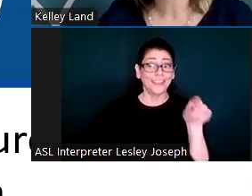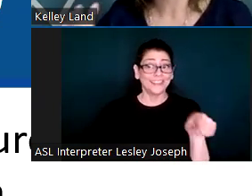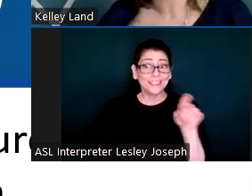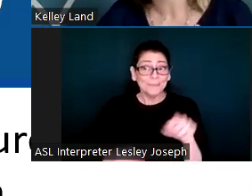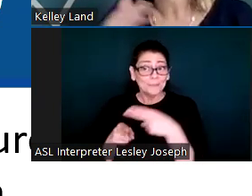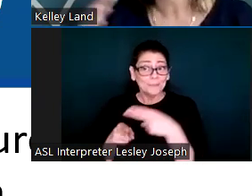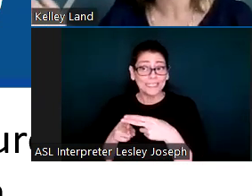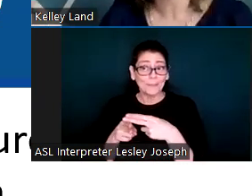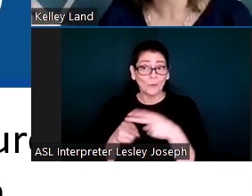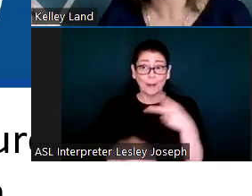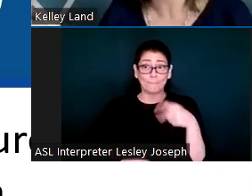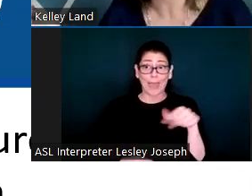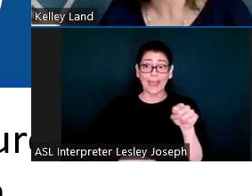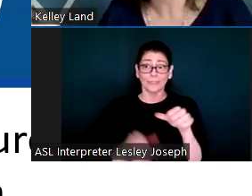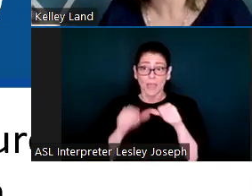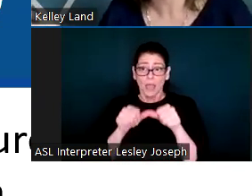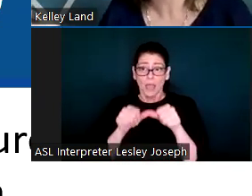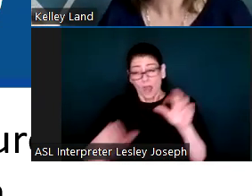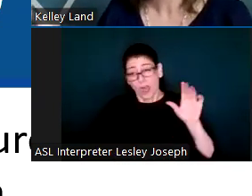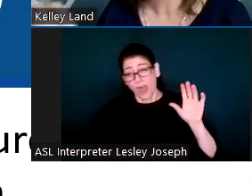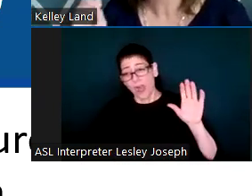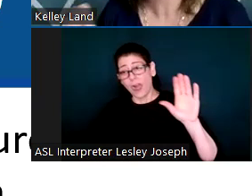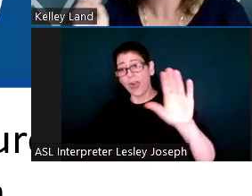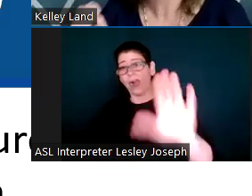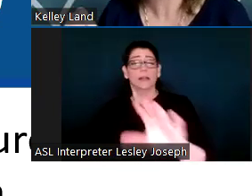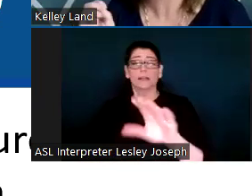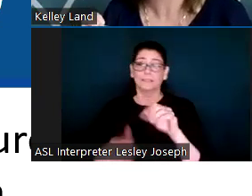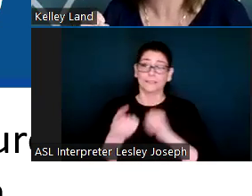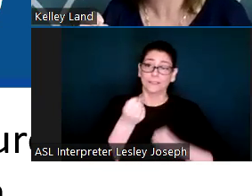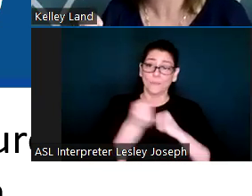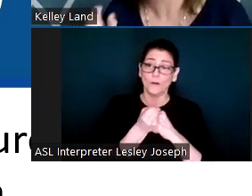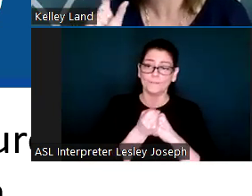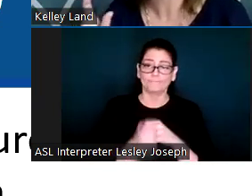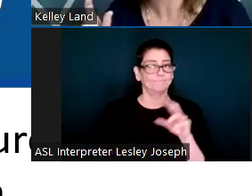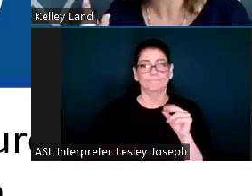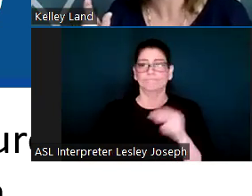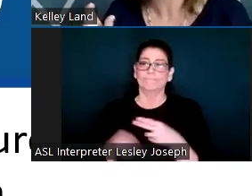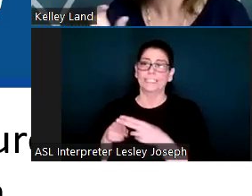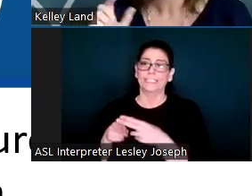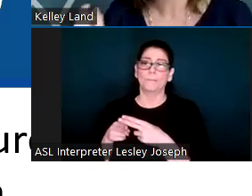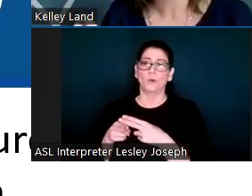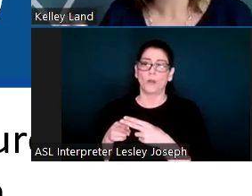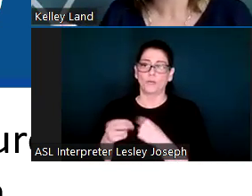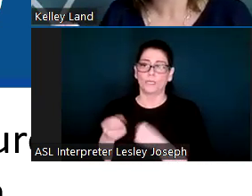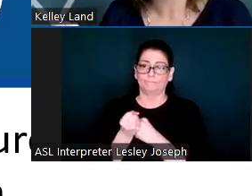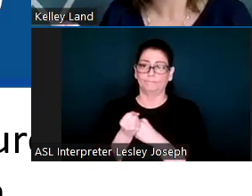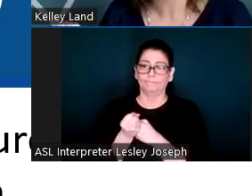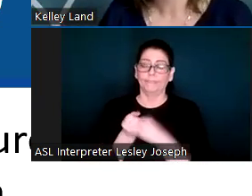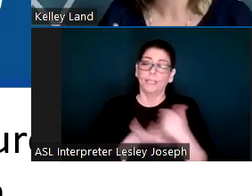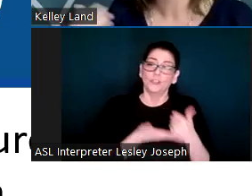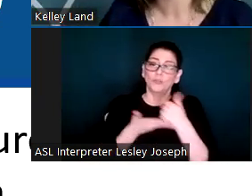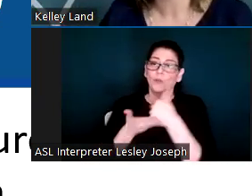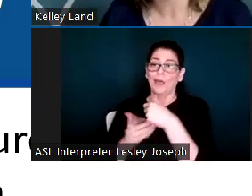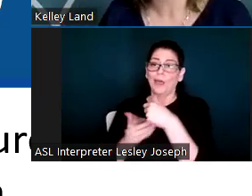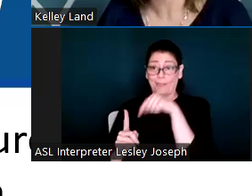use a pass for ongoing long-term supports. It would have to be for something that would be temporary, that would help that person